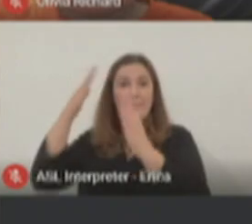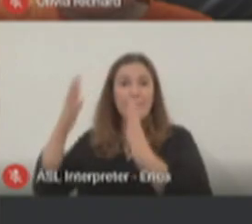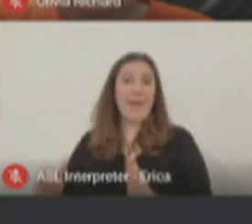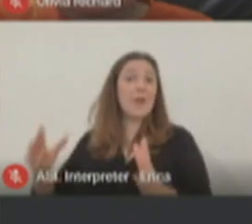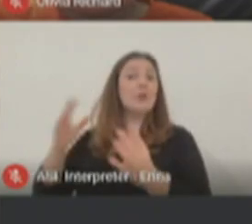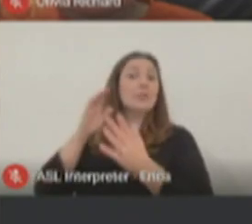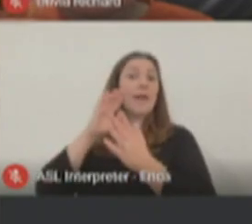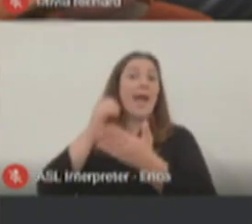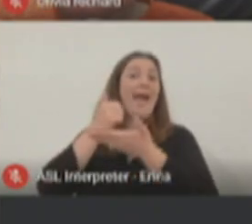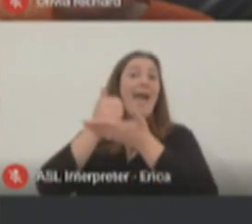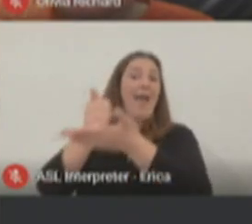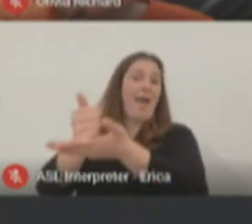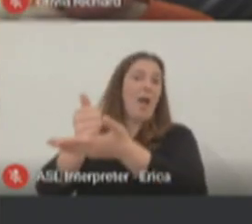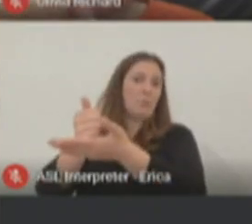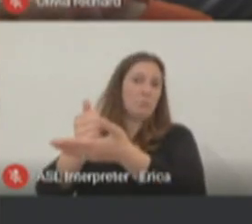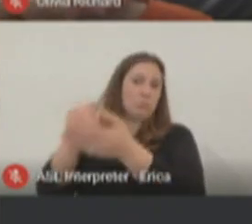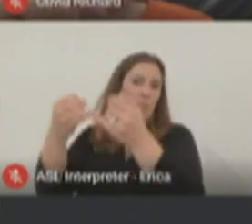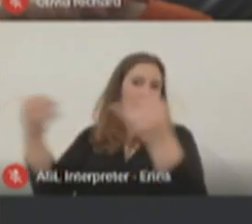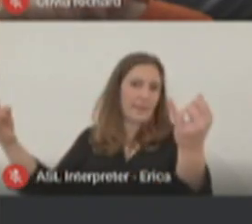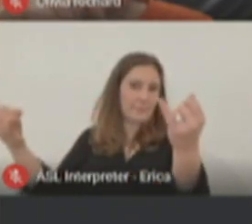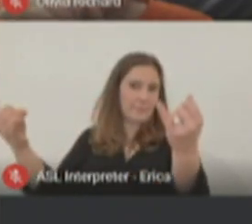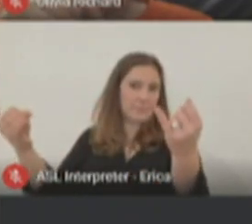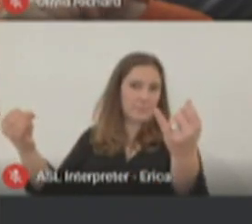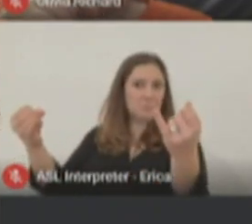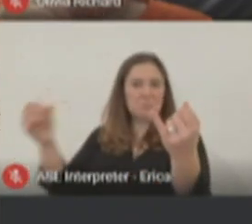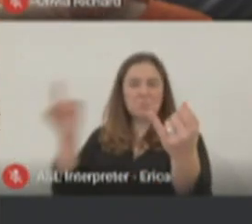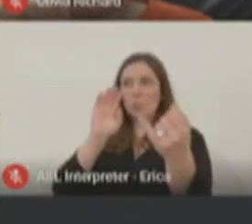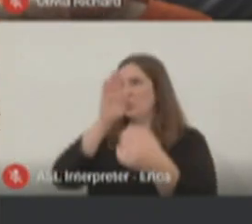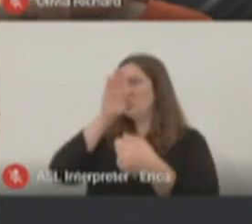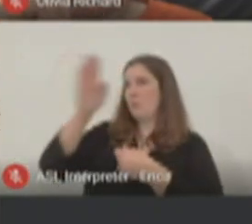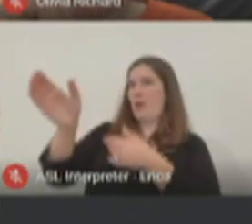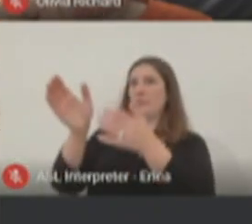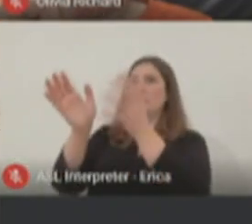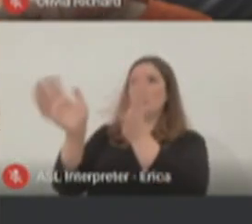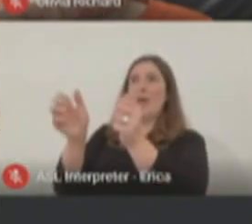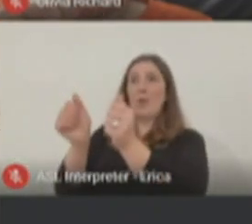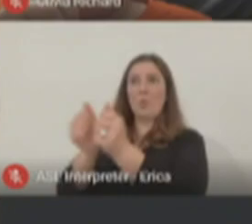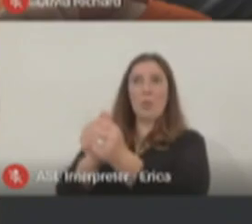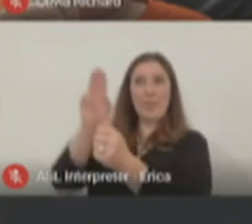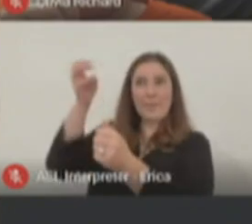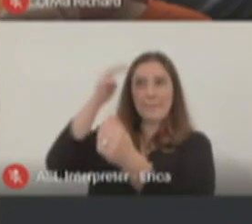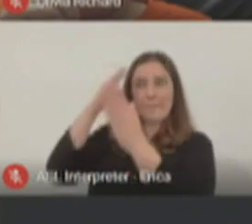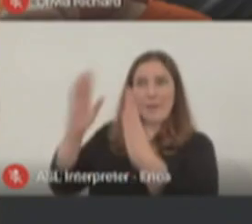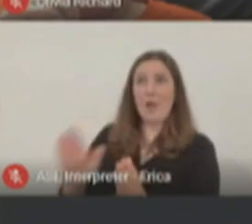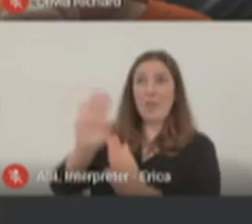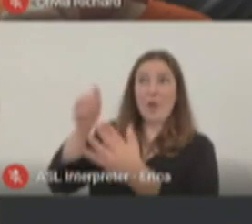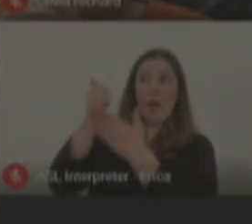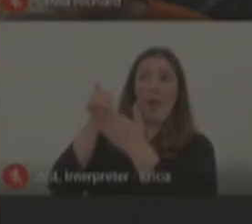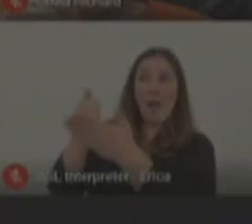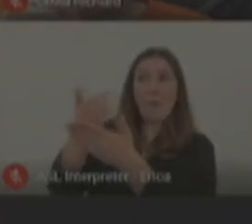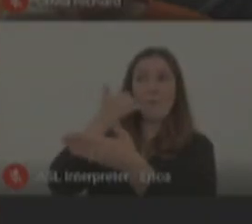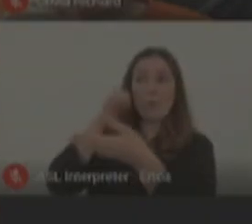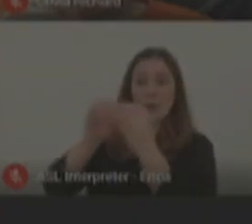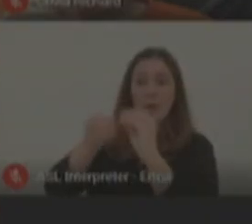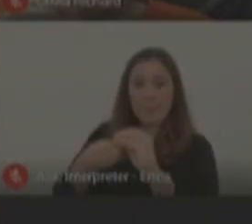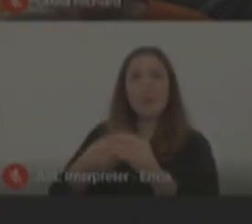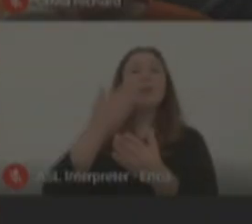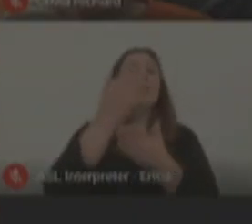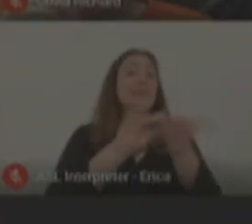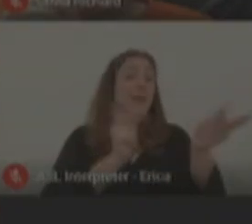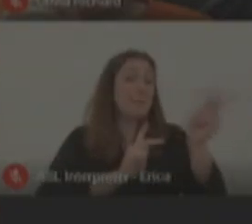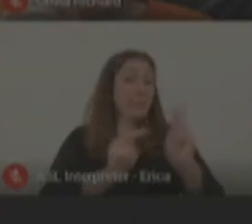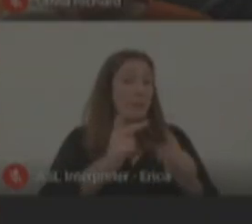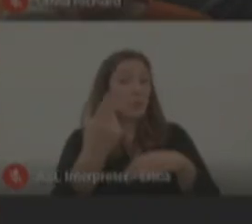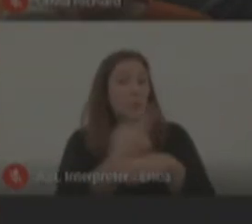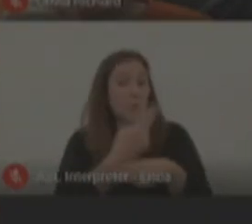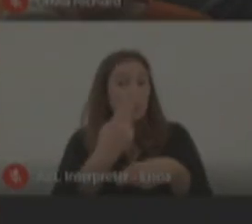line, someone can talk with an individual who may need to get express some concerns that they have. Some folks have used